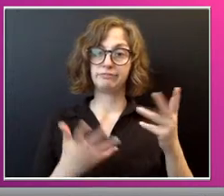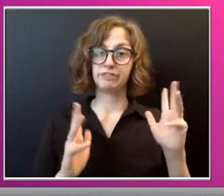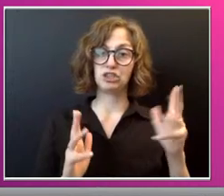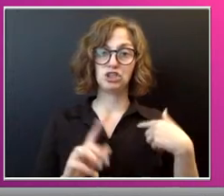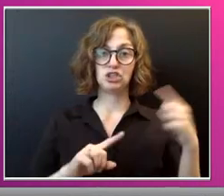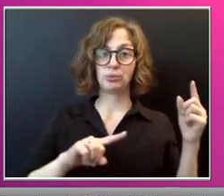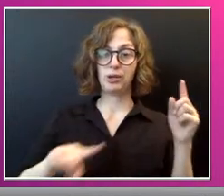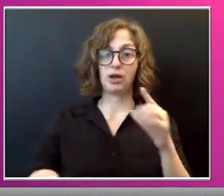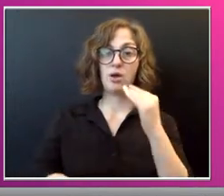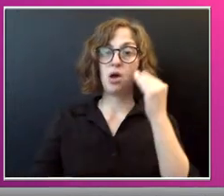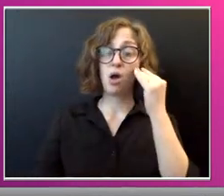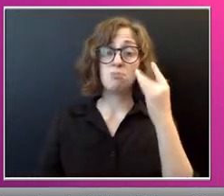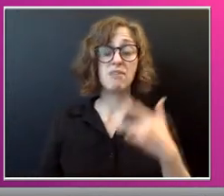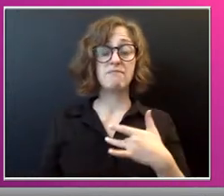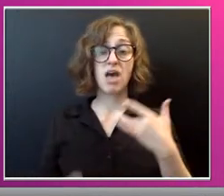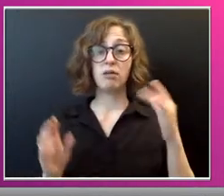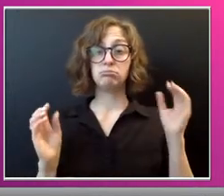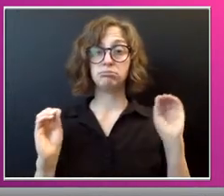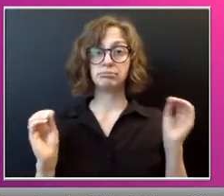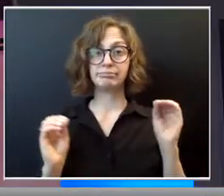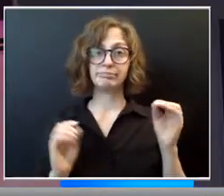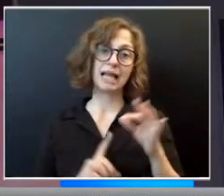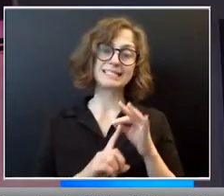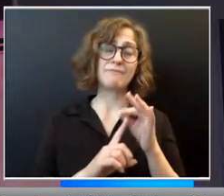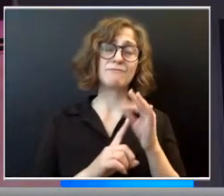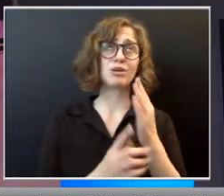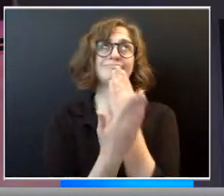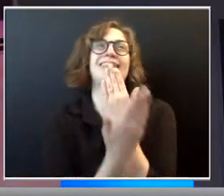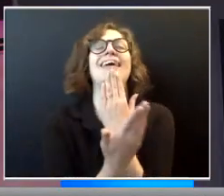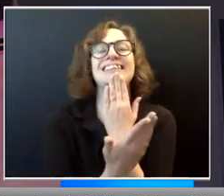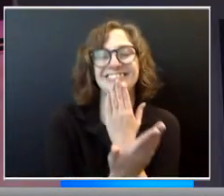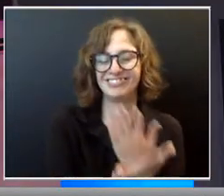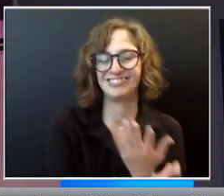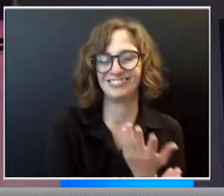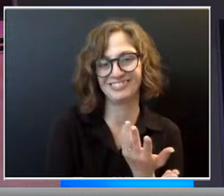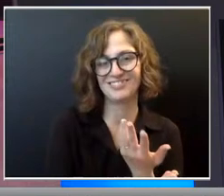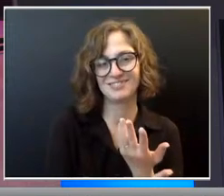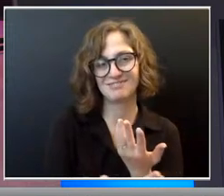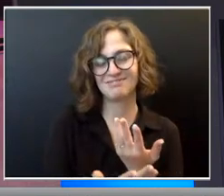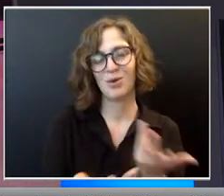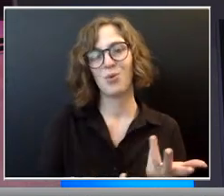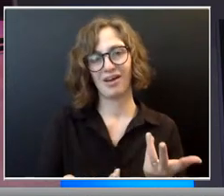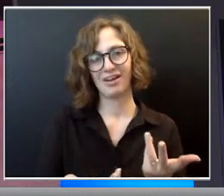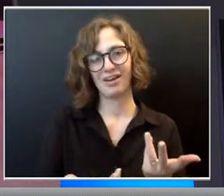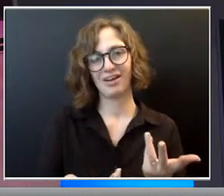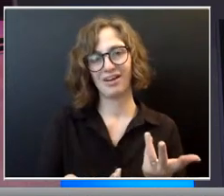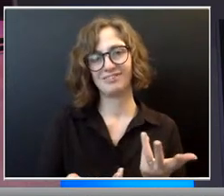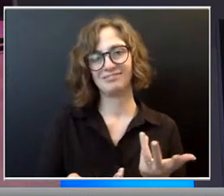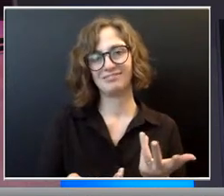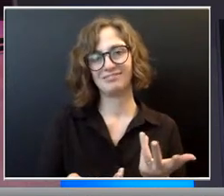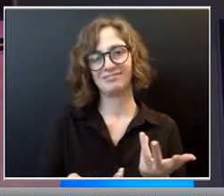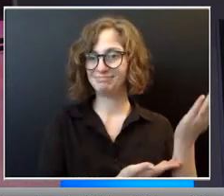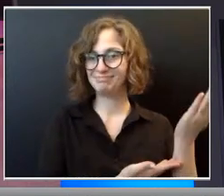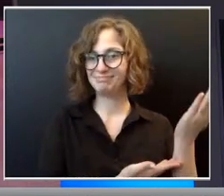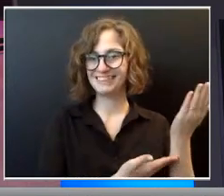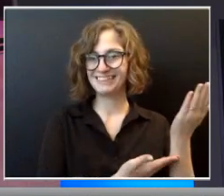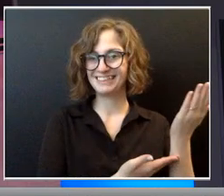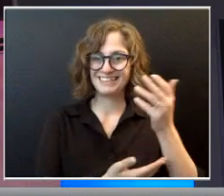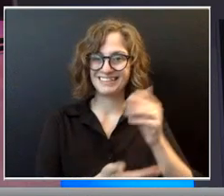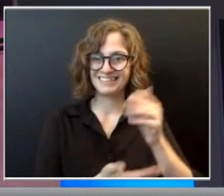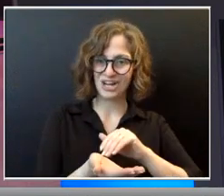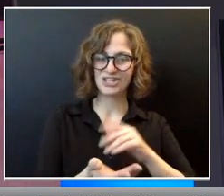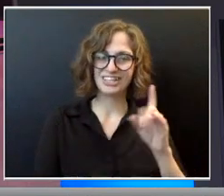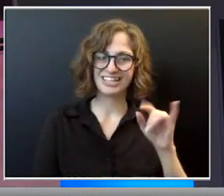a thing except for gratitude for what this guy did. Is there a chance the